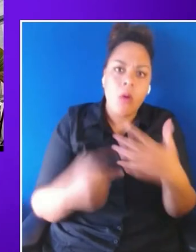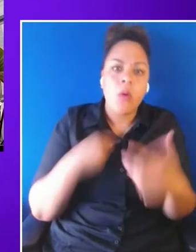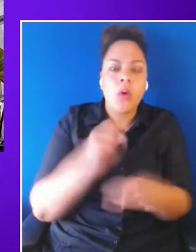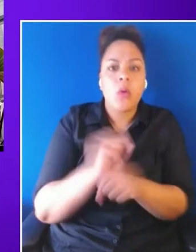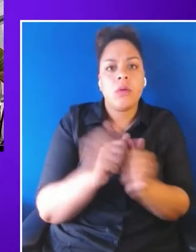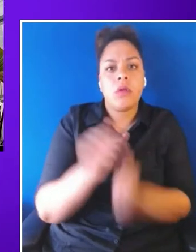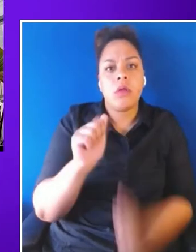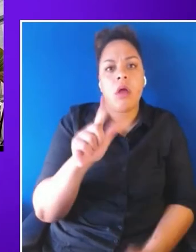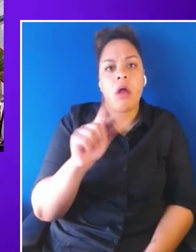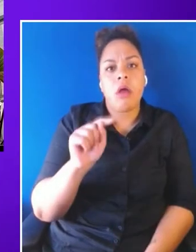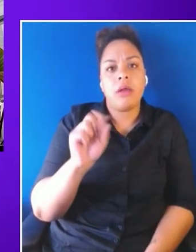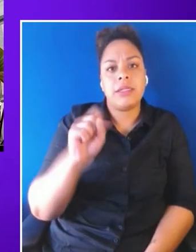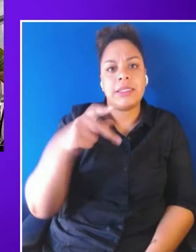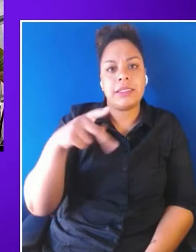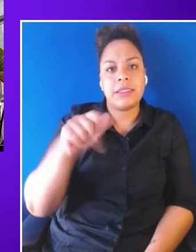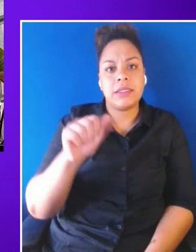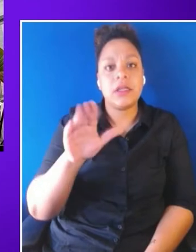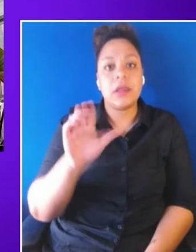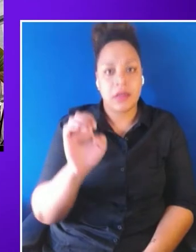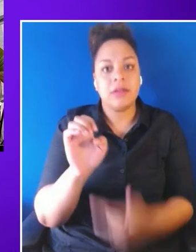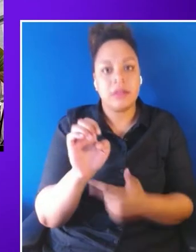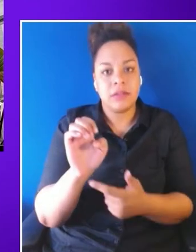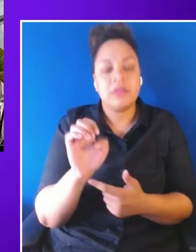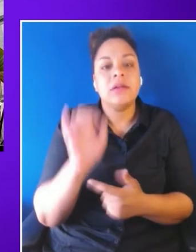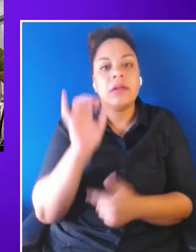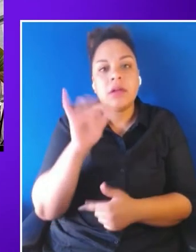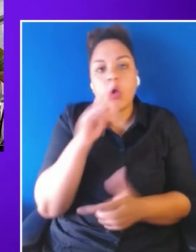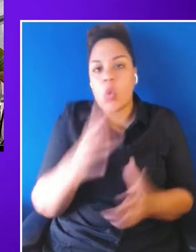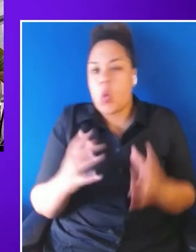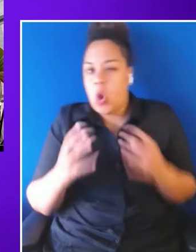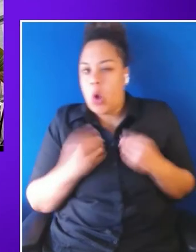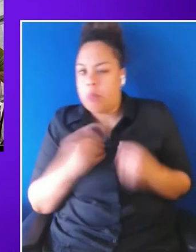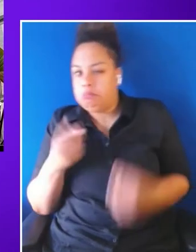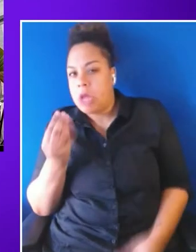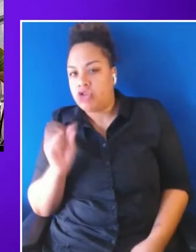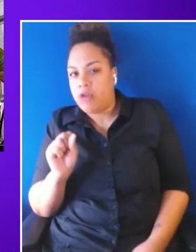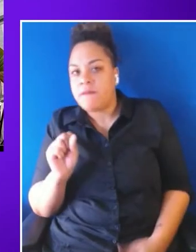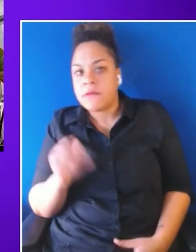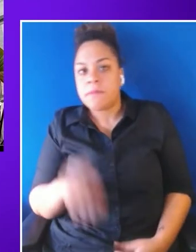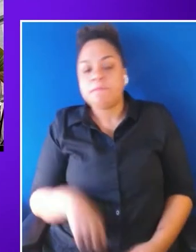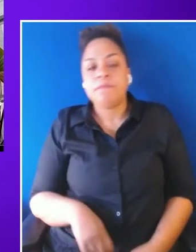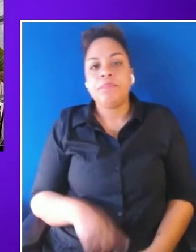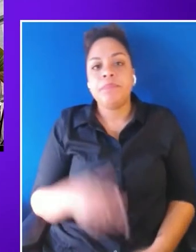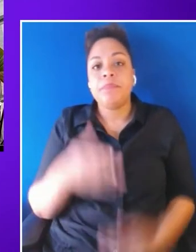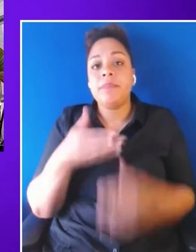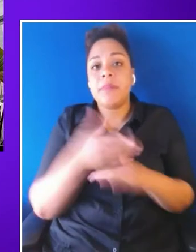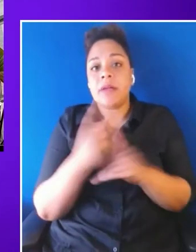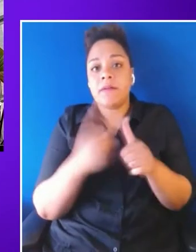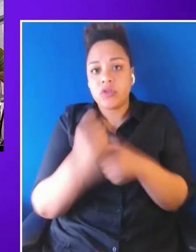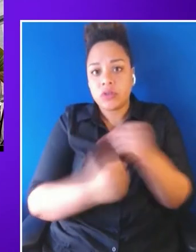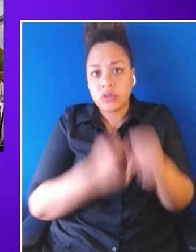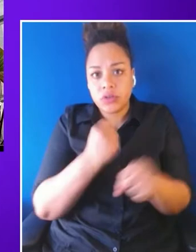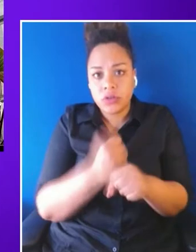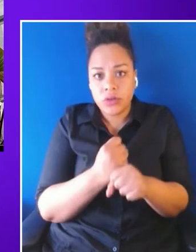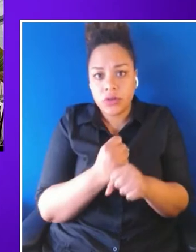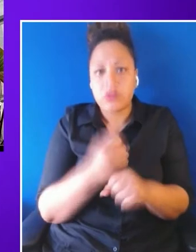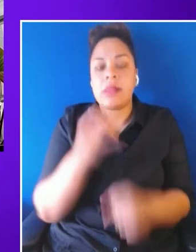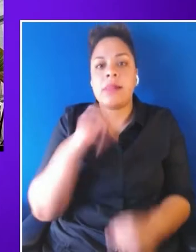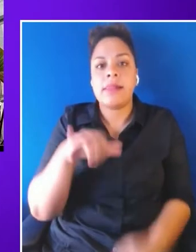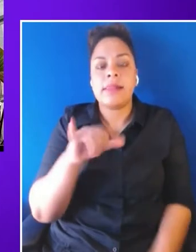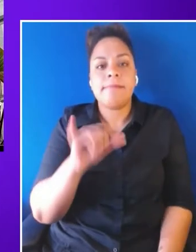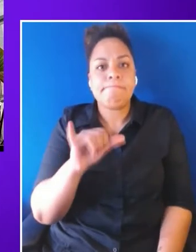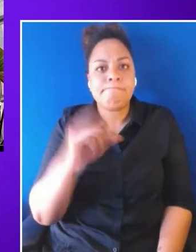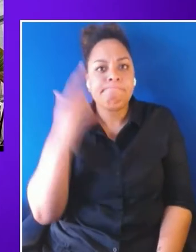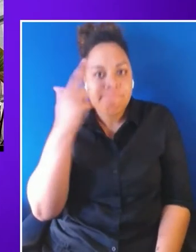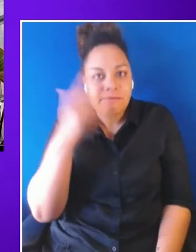are on, that is owned by Microsoft. And after the first year, they realized we need to bring